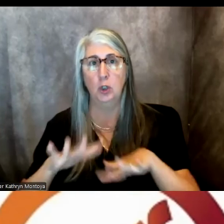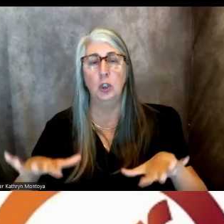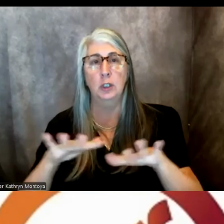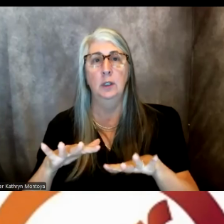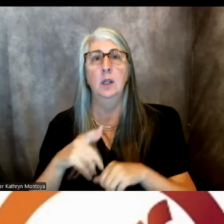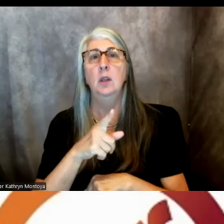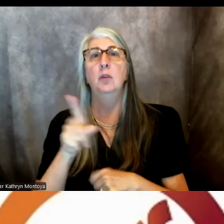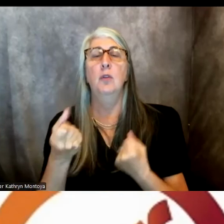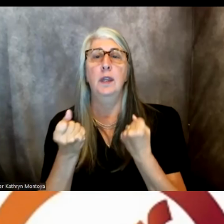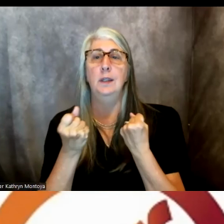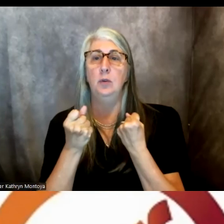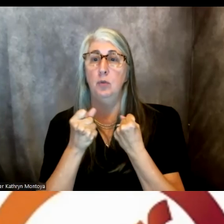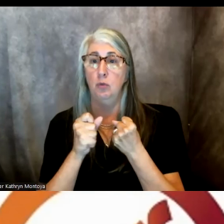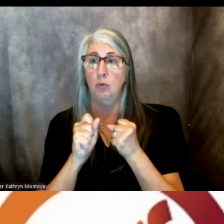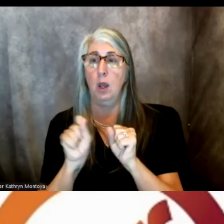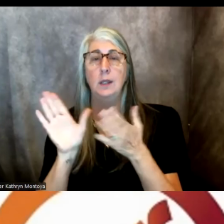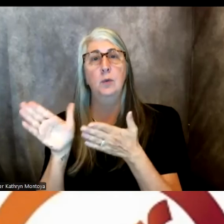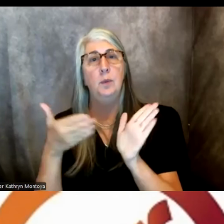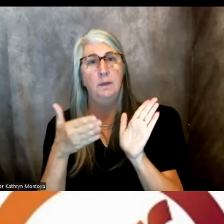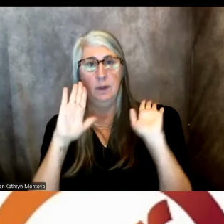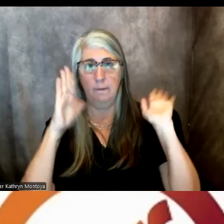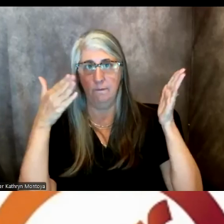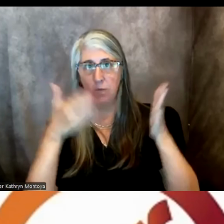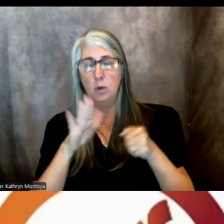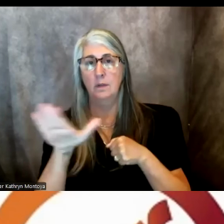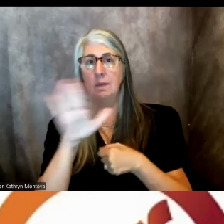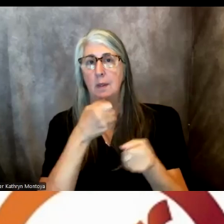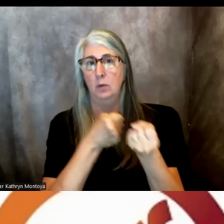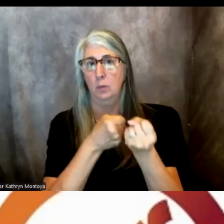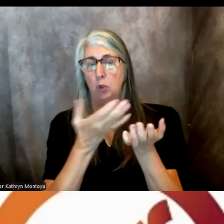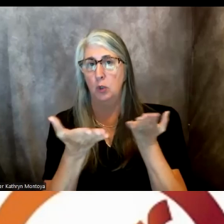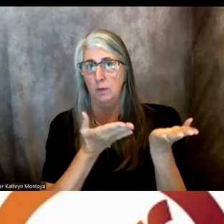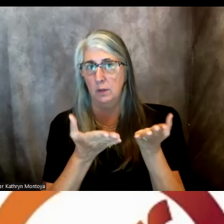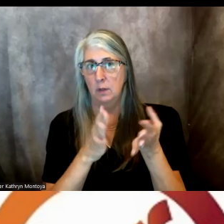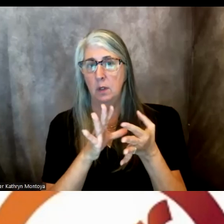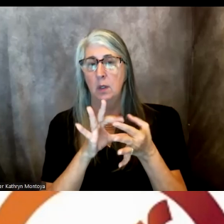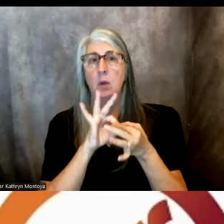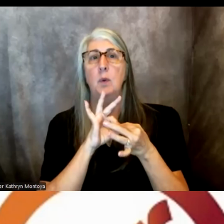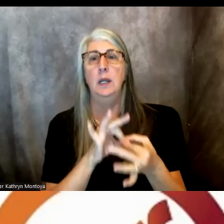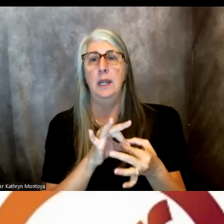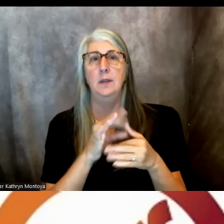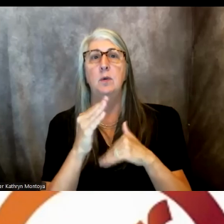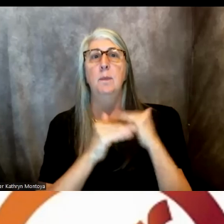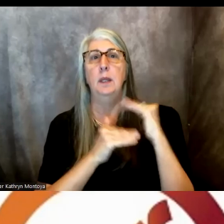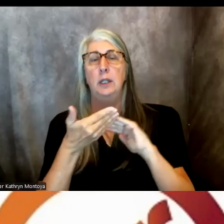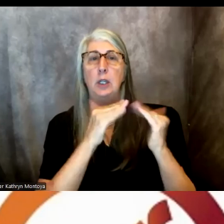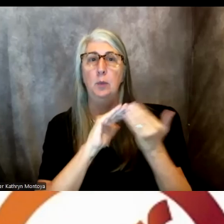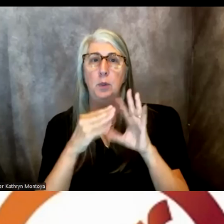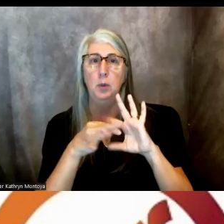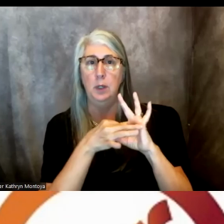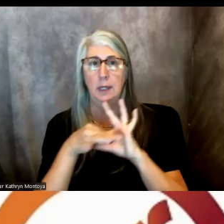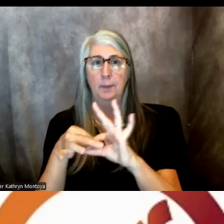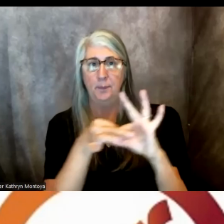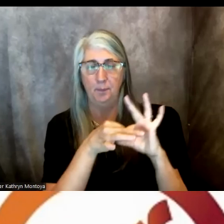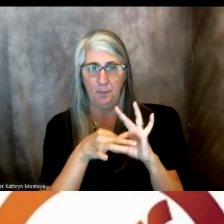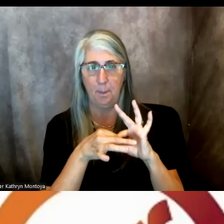tried to pivot and focus their support services around building community capacity.